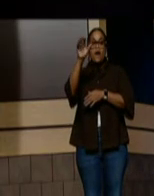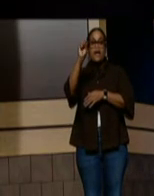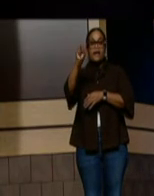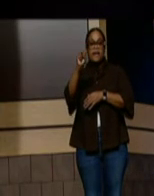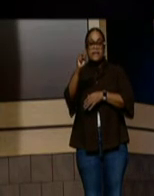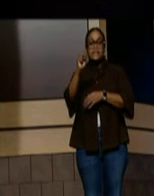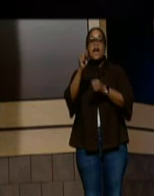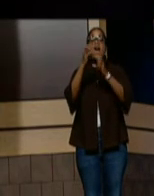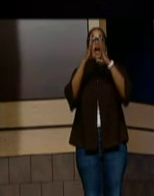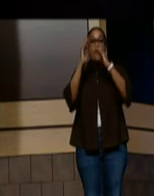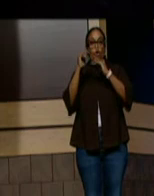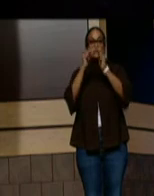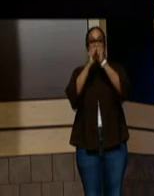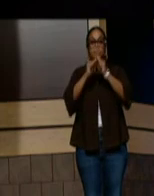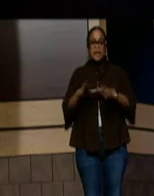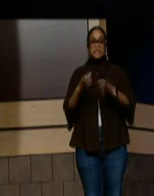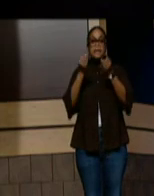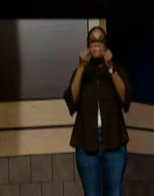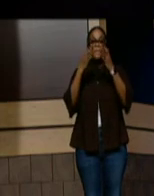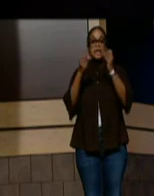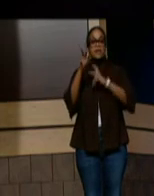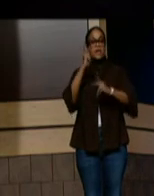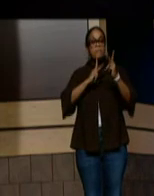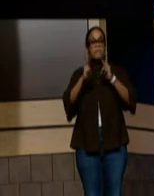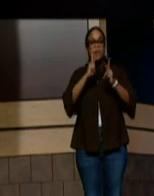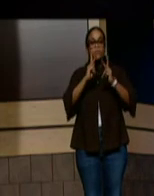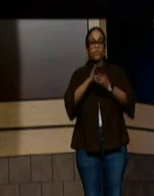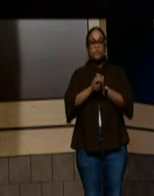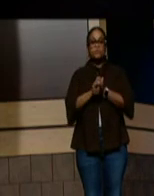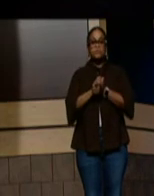many people to know more about it and how do we handle it as people of